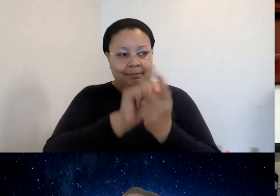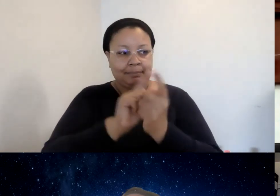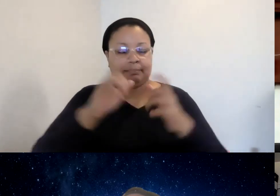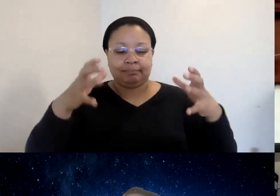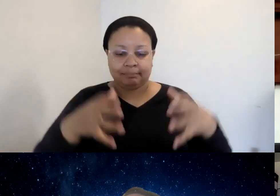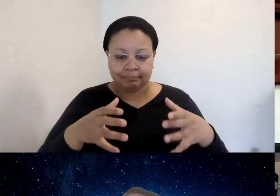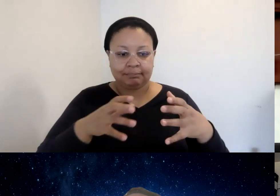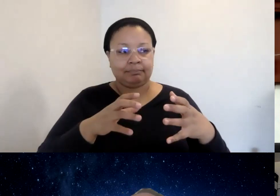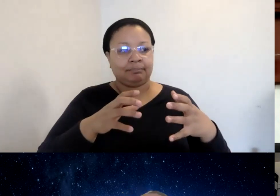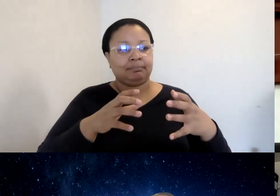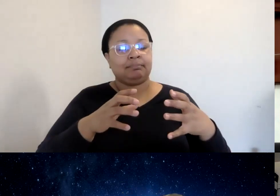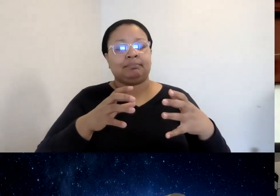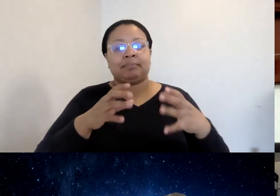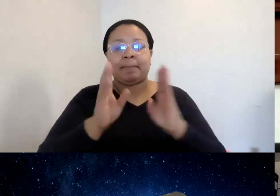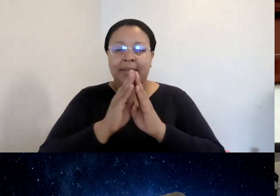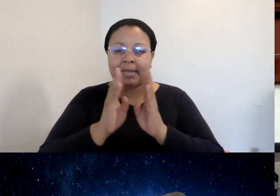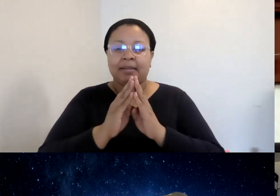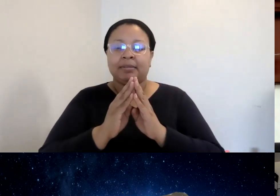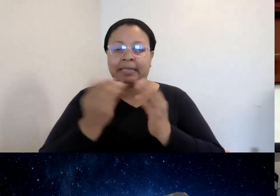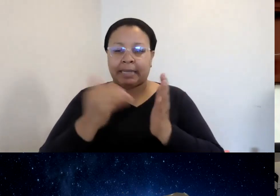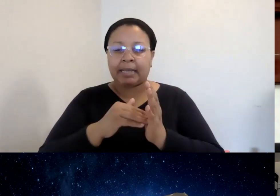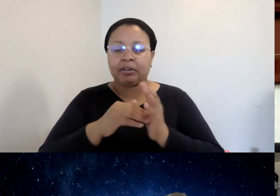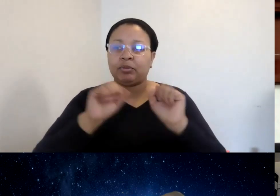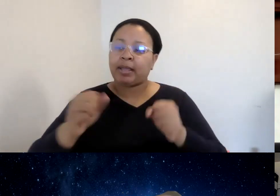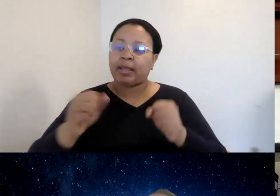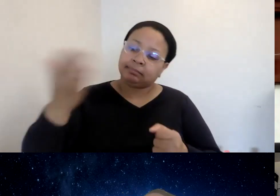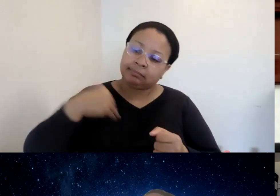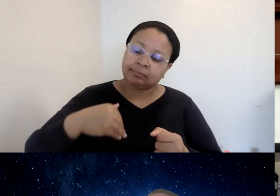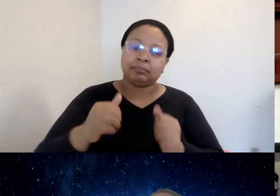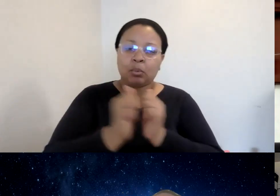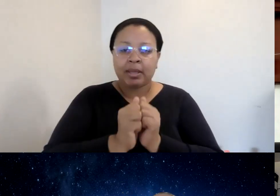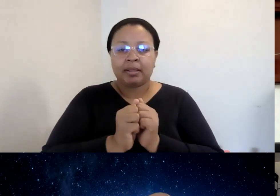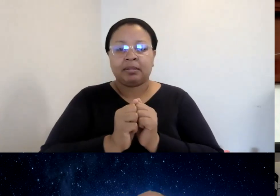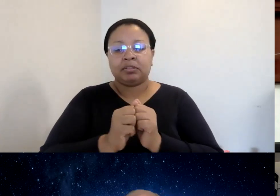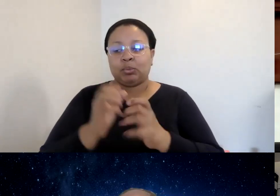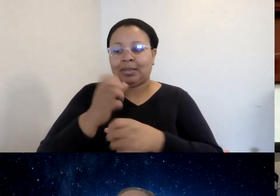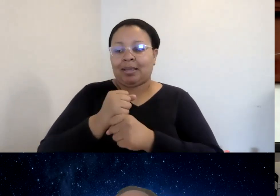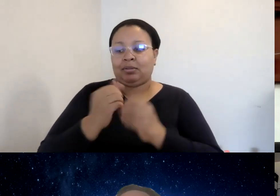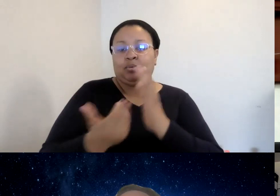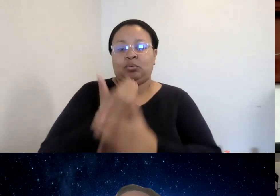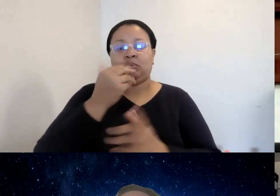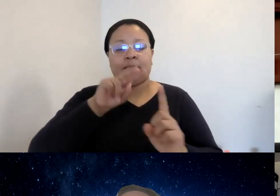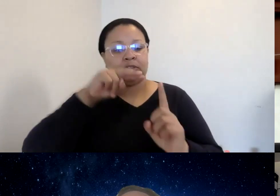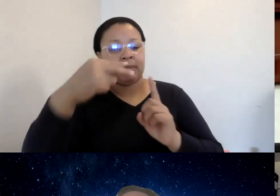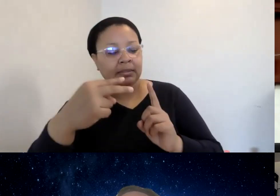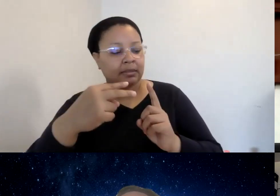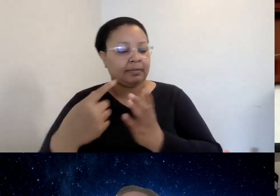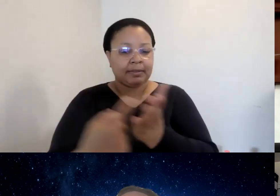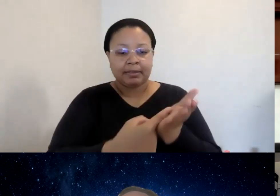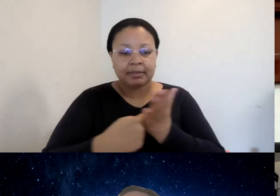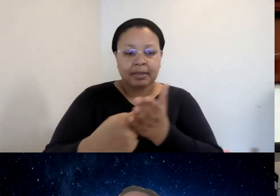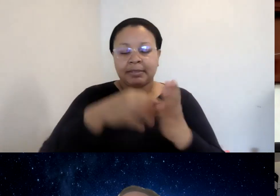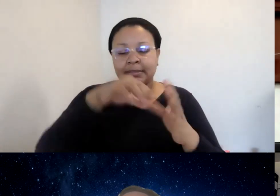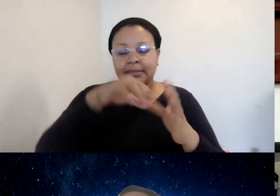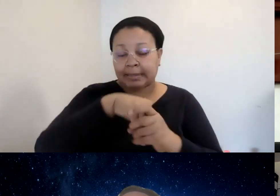those individuals into these meetings to get other perspectives, to talk with other people in the